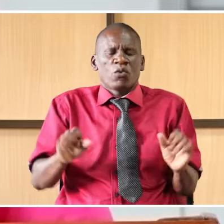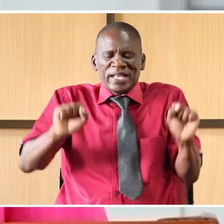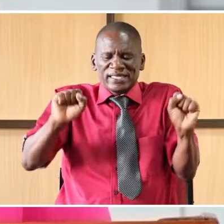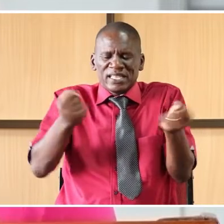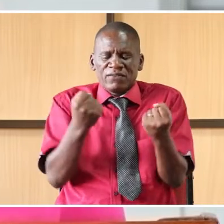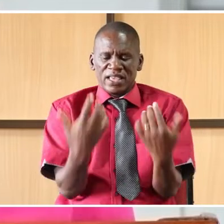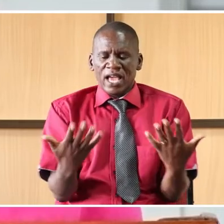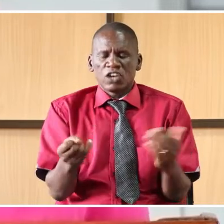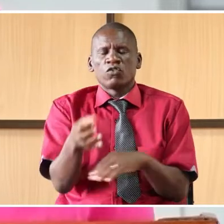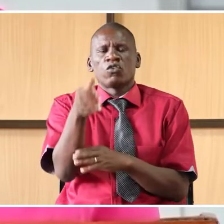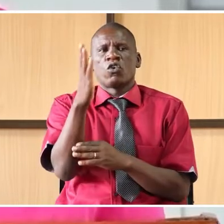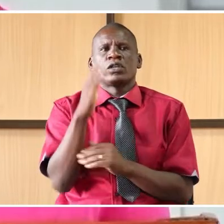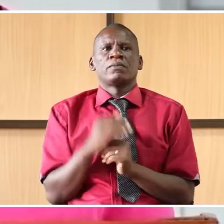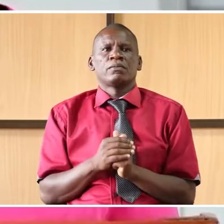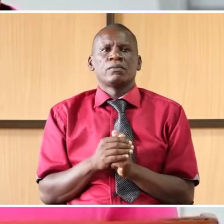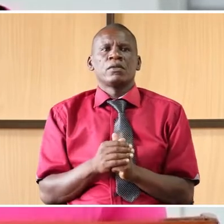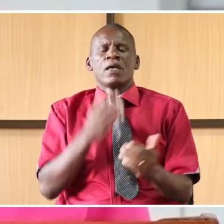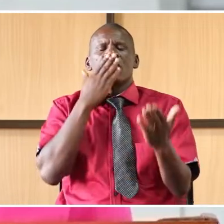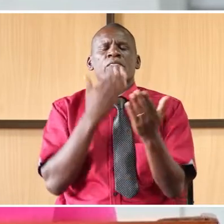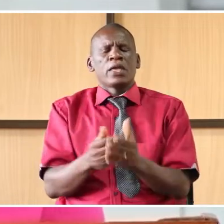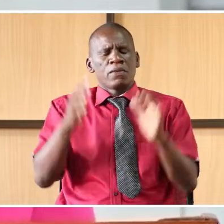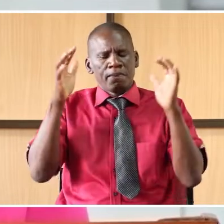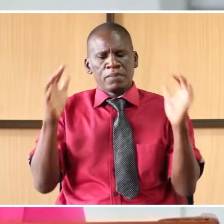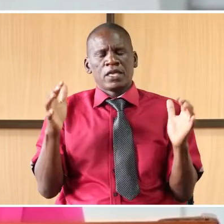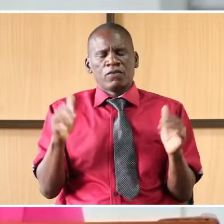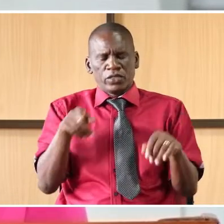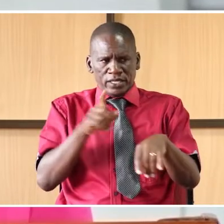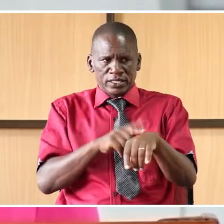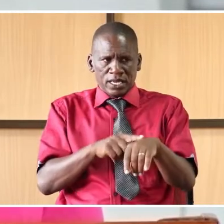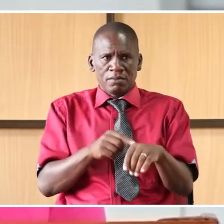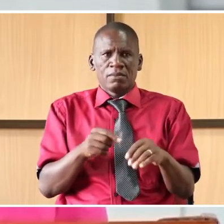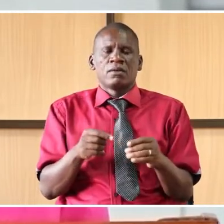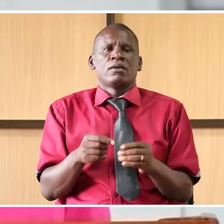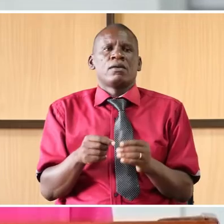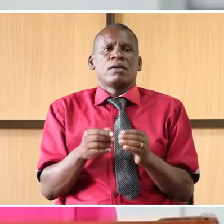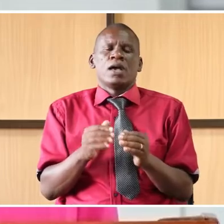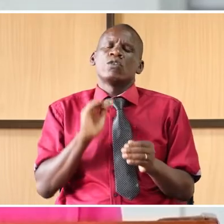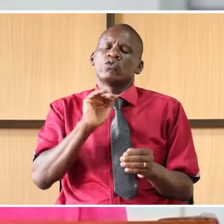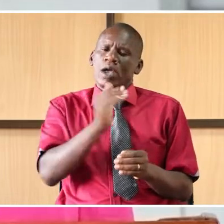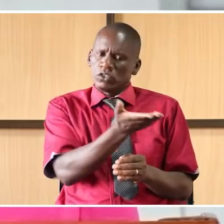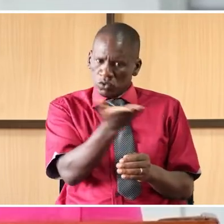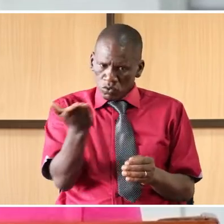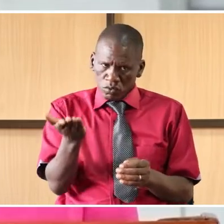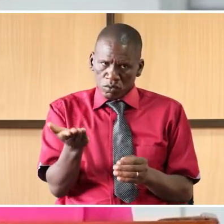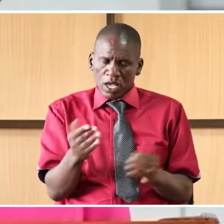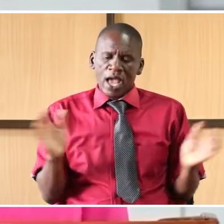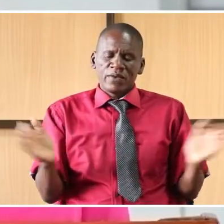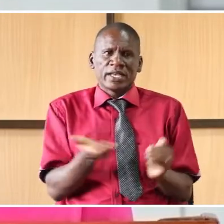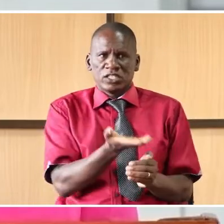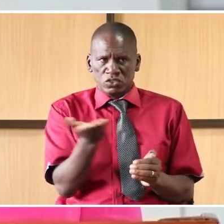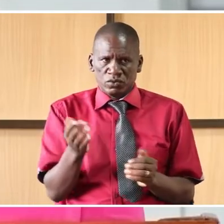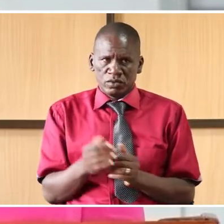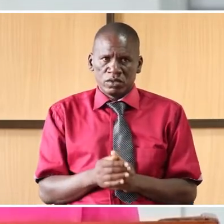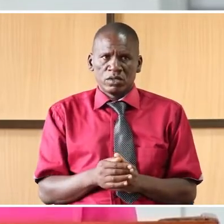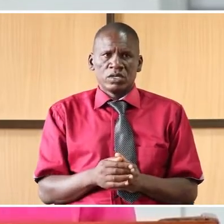are safe in his arms. So I thank you for this time. I urge you, I encourage